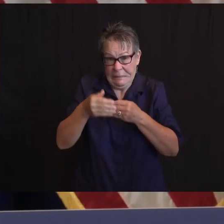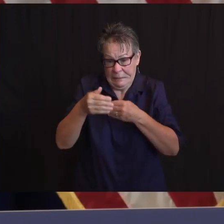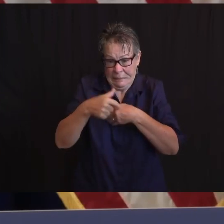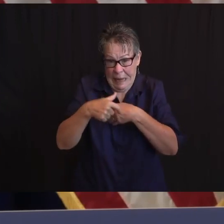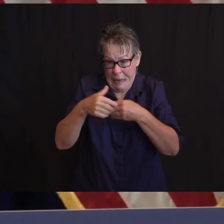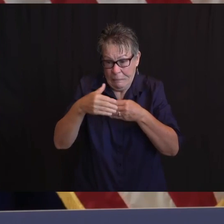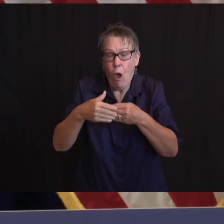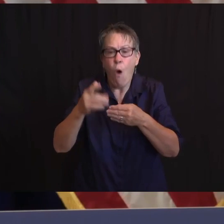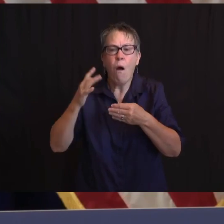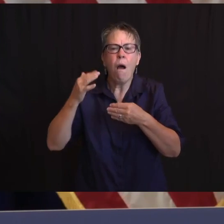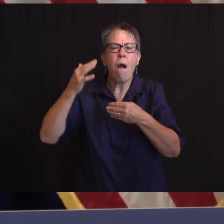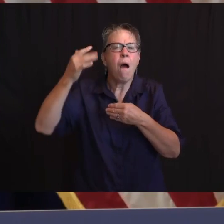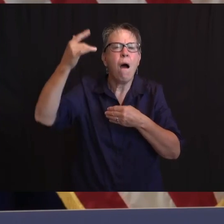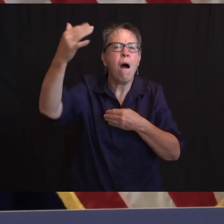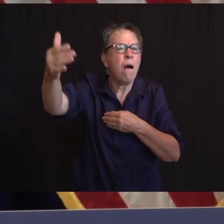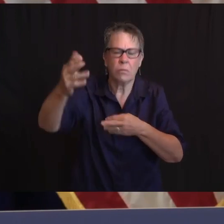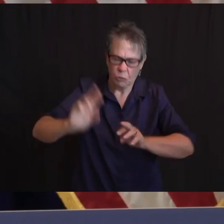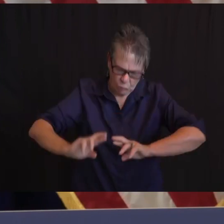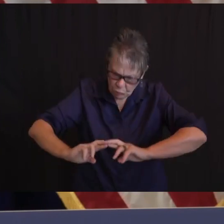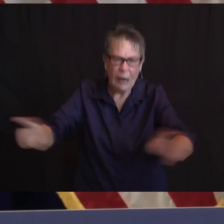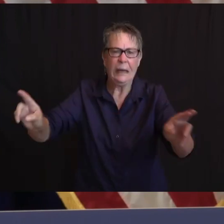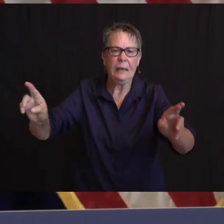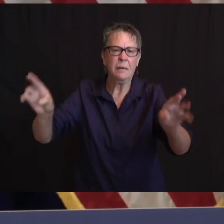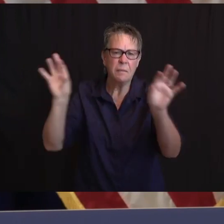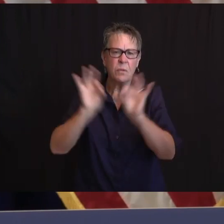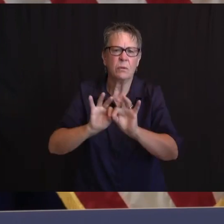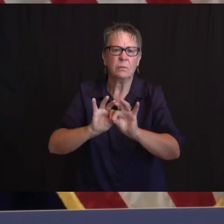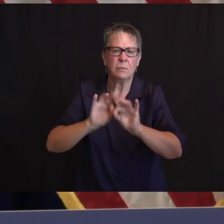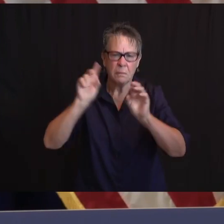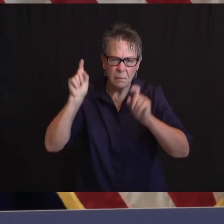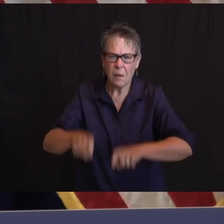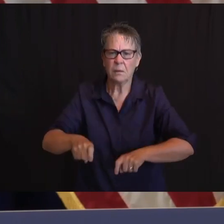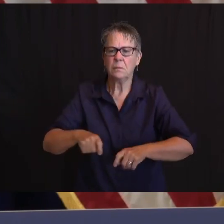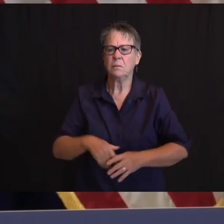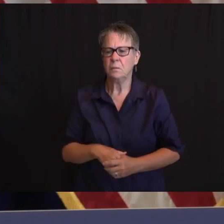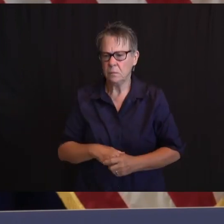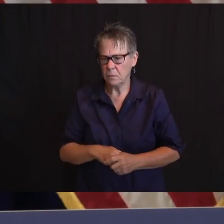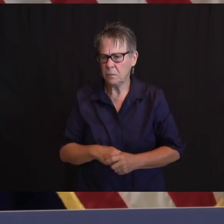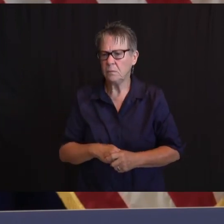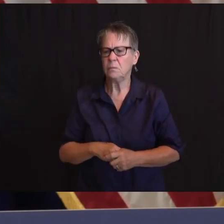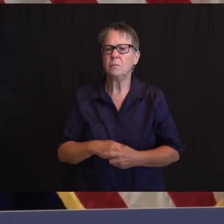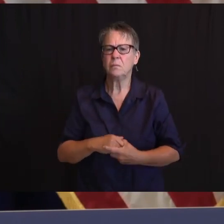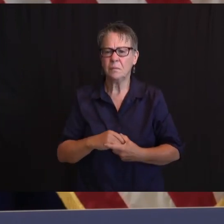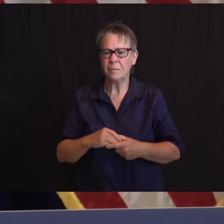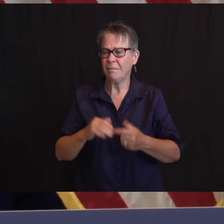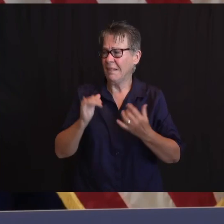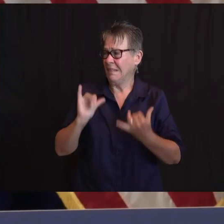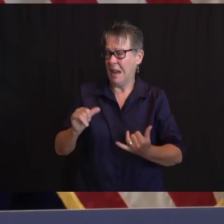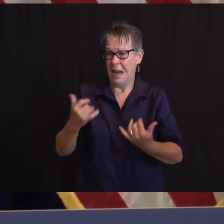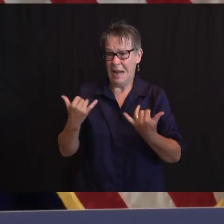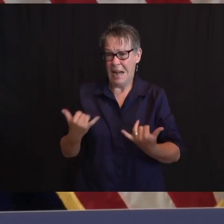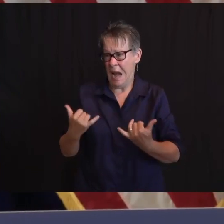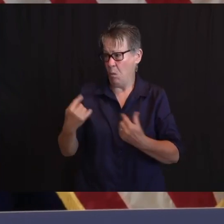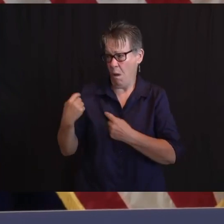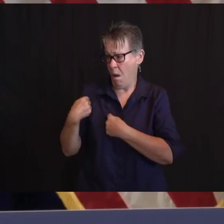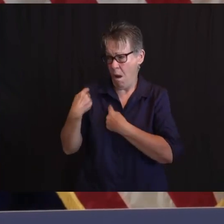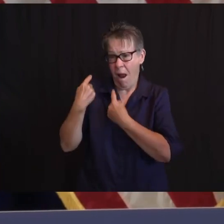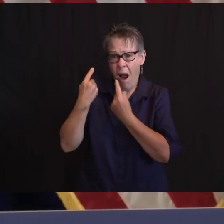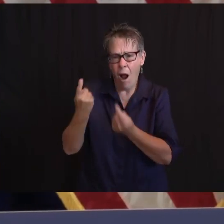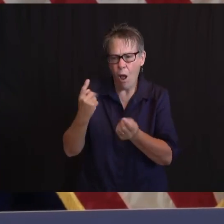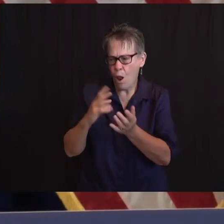year will only help improve our policies and strategies moving forward. With that said, I'll turn it back over to the governor. Thank